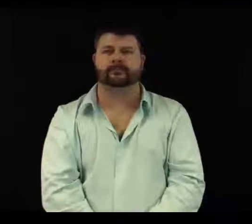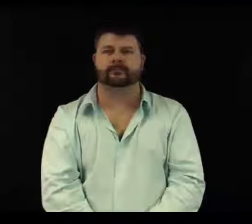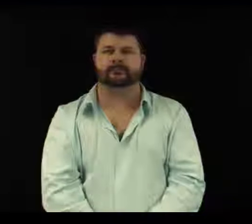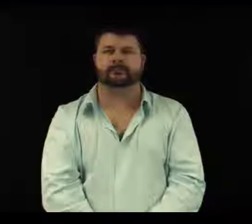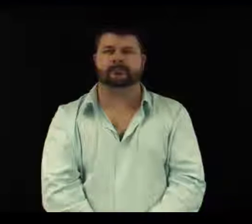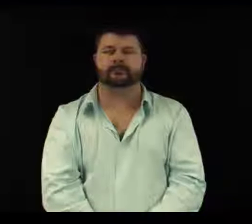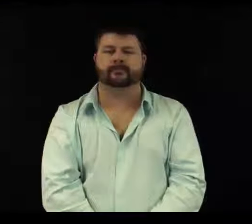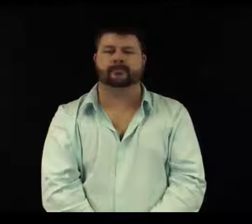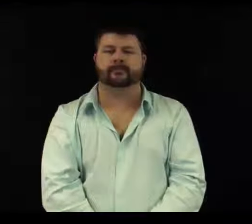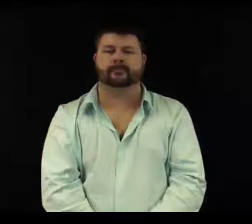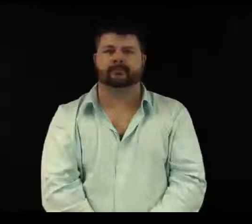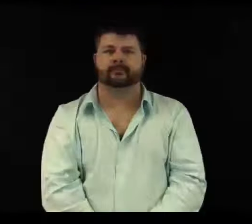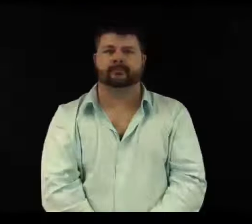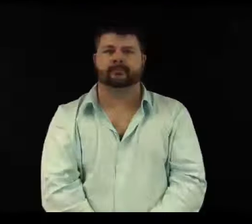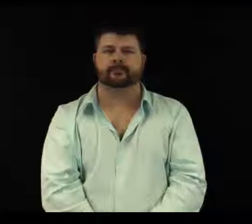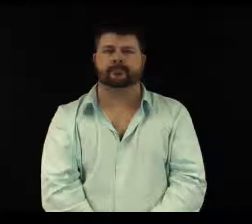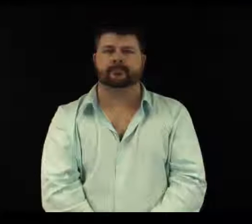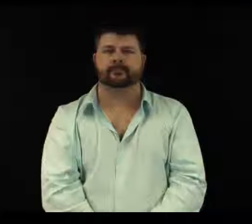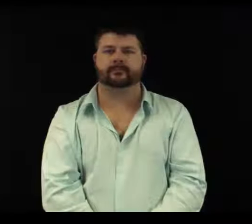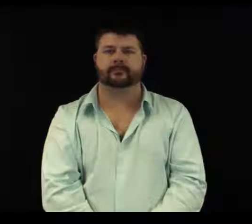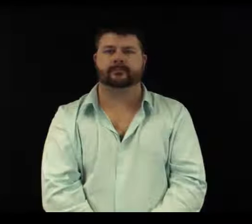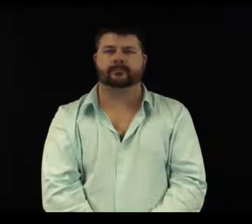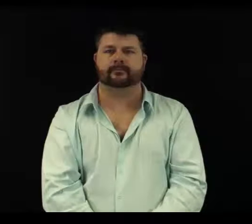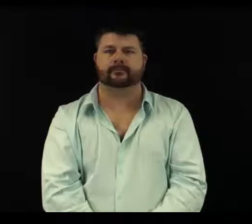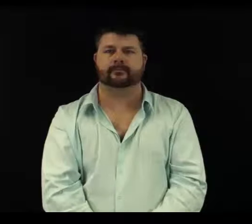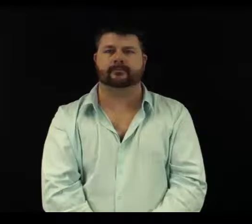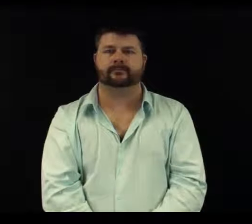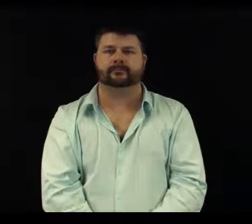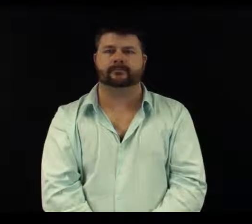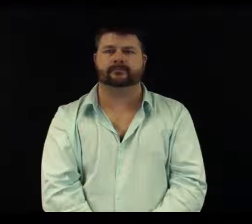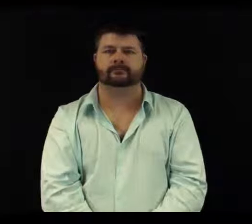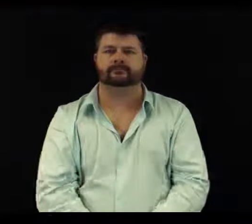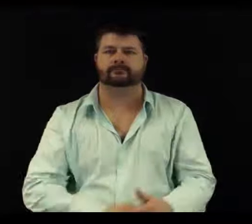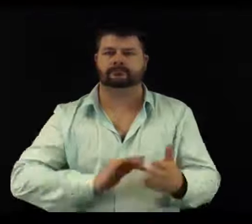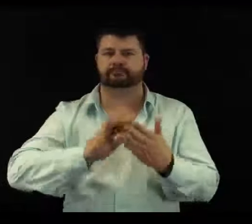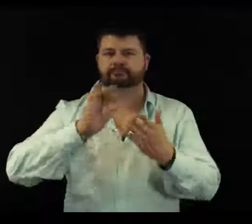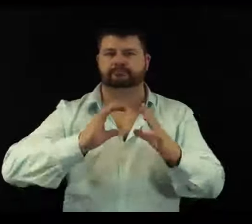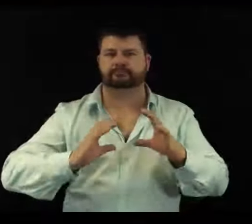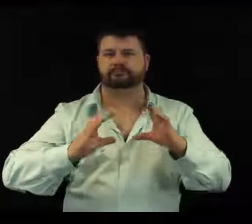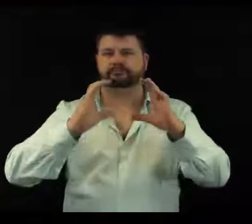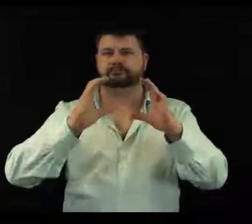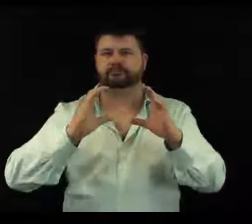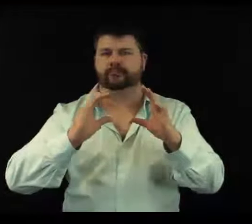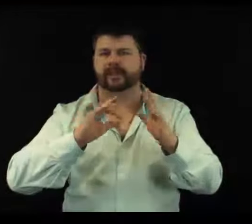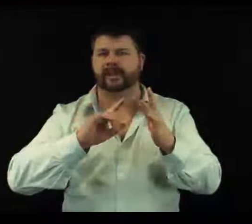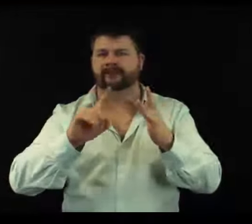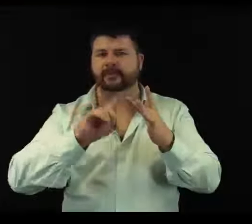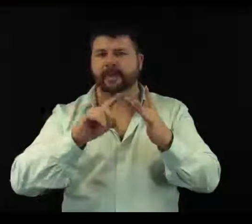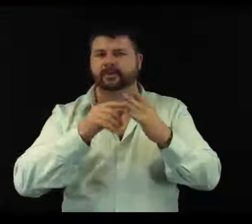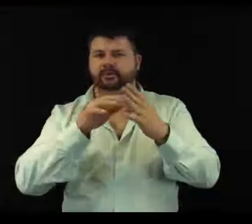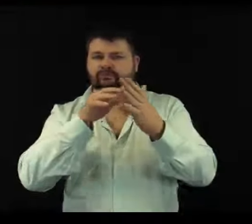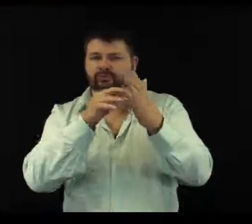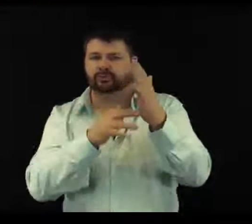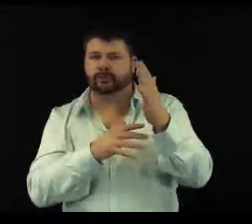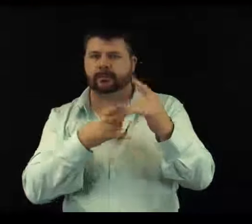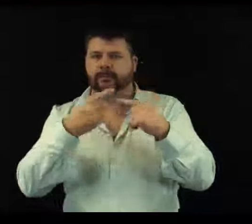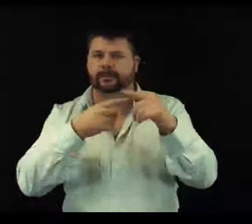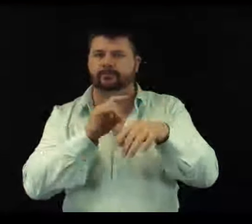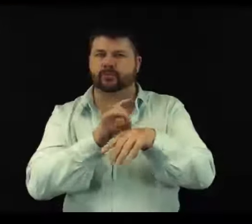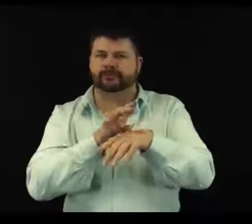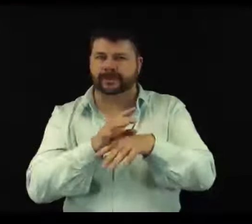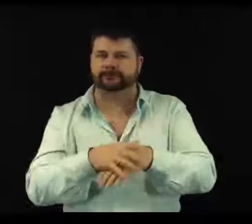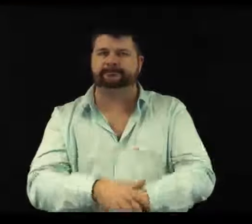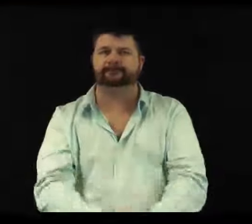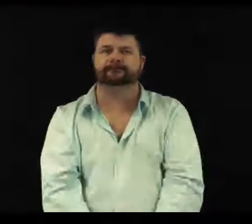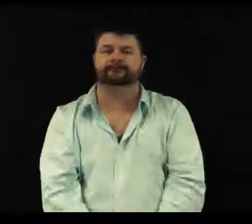progress bar to scrub through the movie. The preview will play in full screen. When you've seen enough, tap on the Done button. If the Done